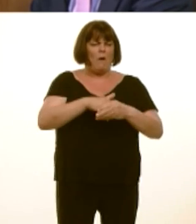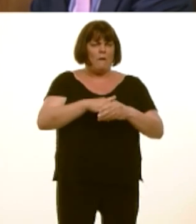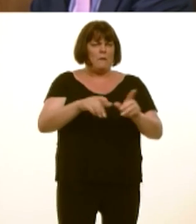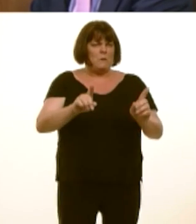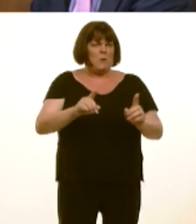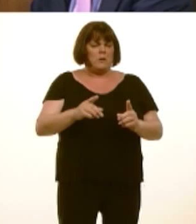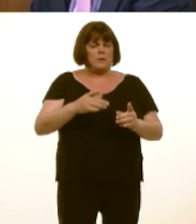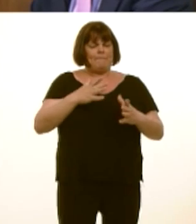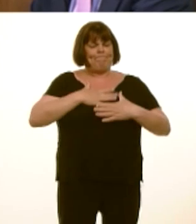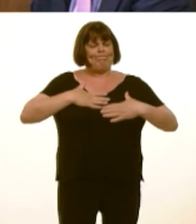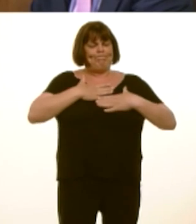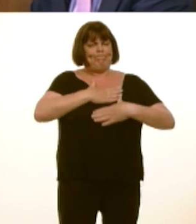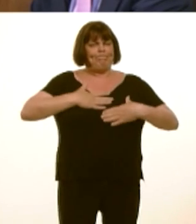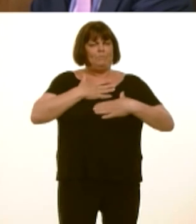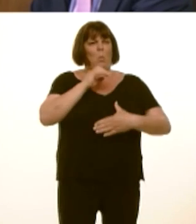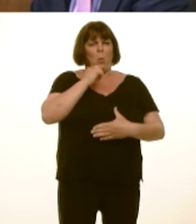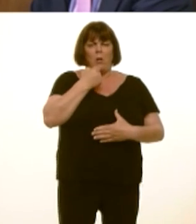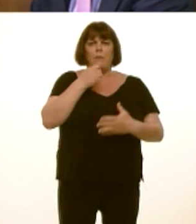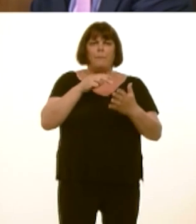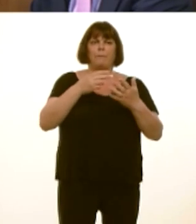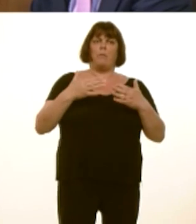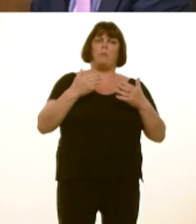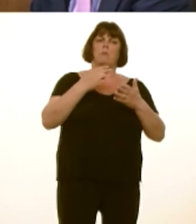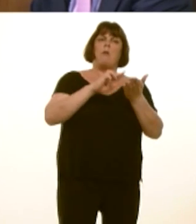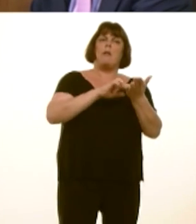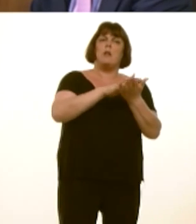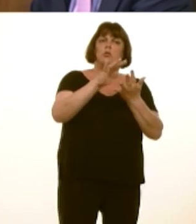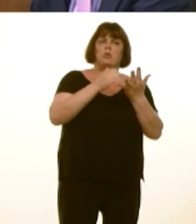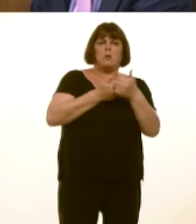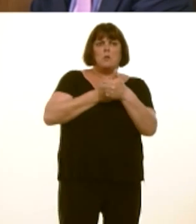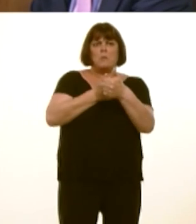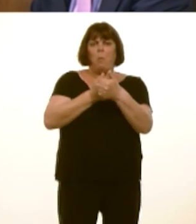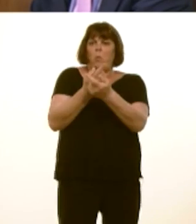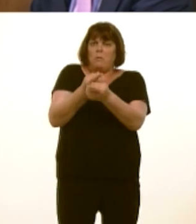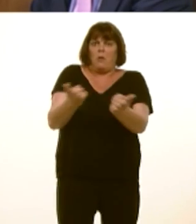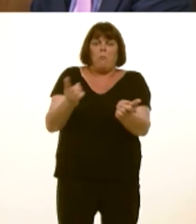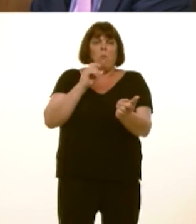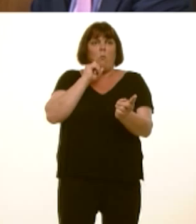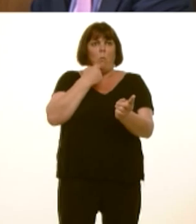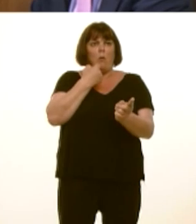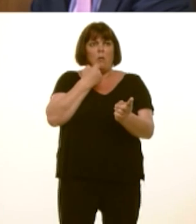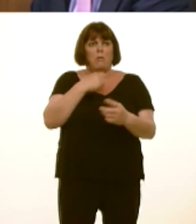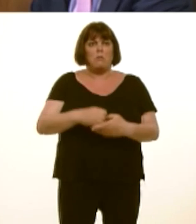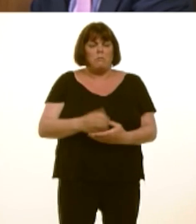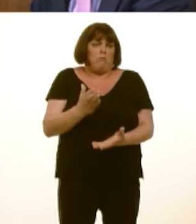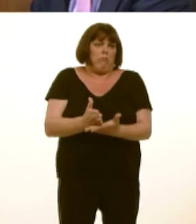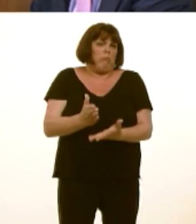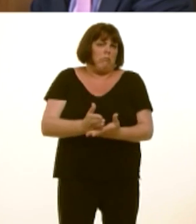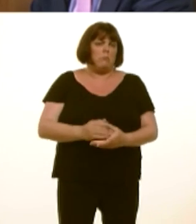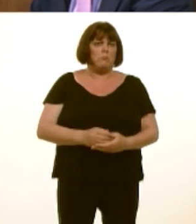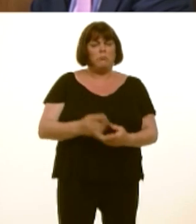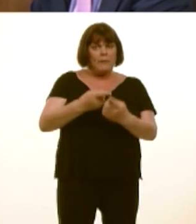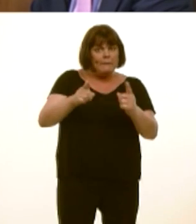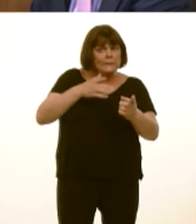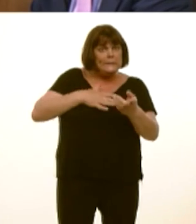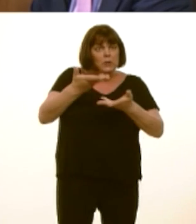Welsh NHS, of course, will stand ready to support all those people who need